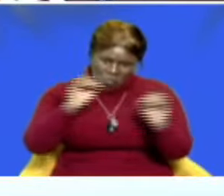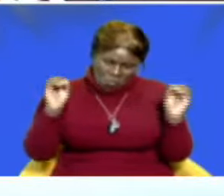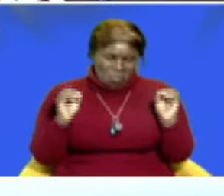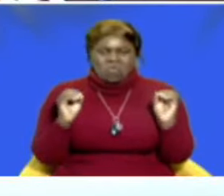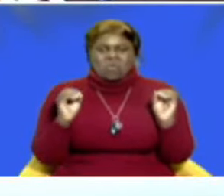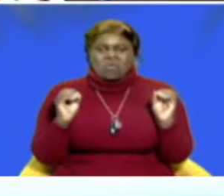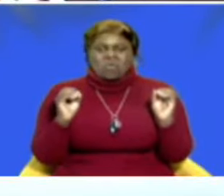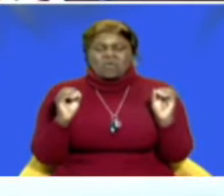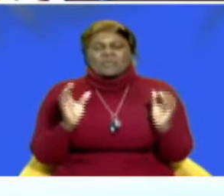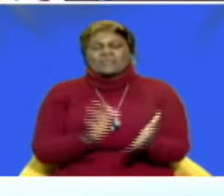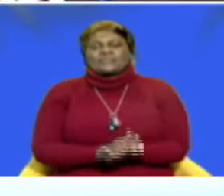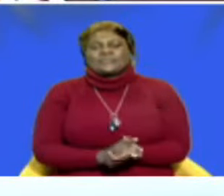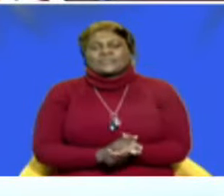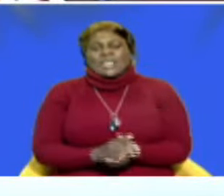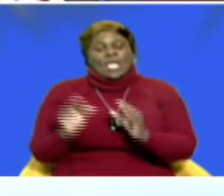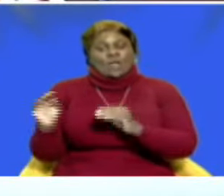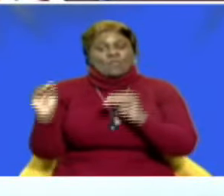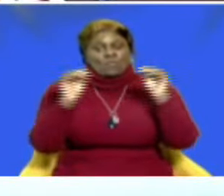Kwaheri kwa leo.